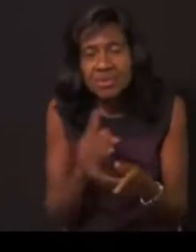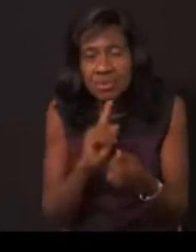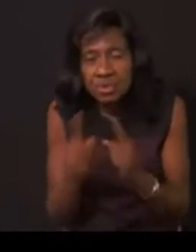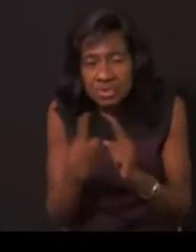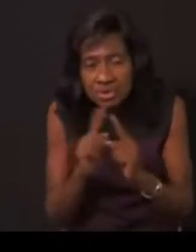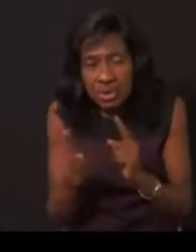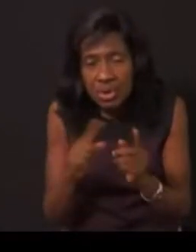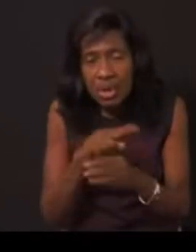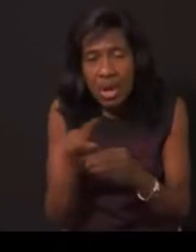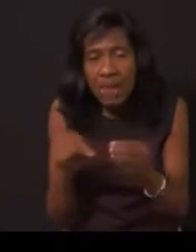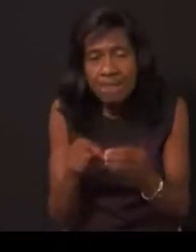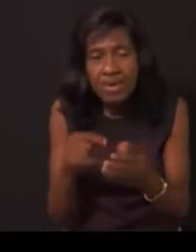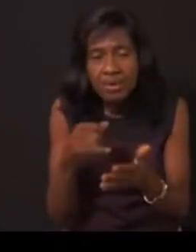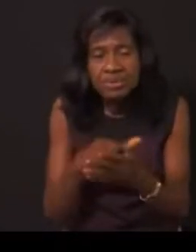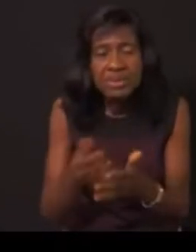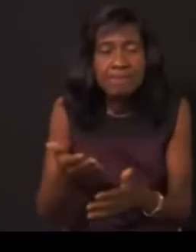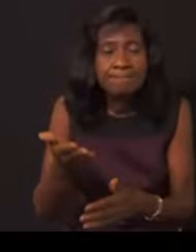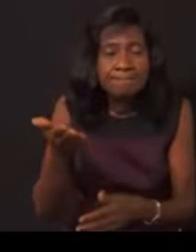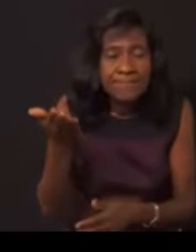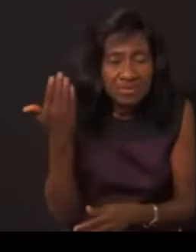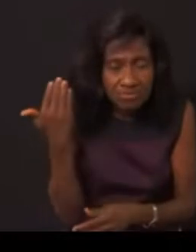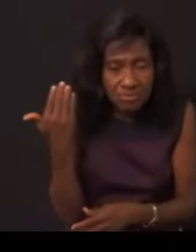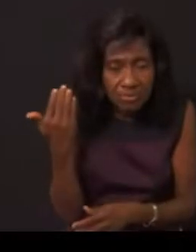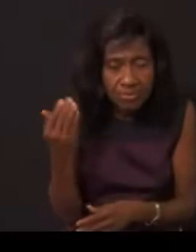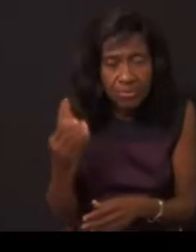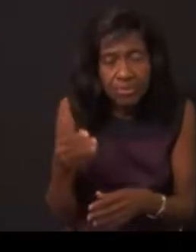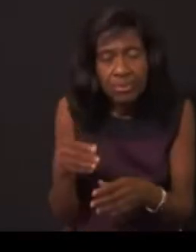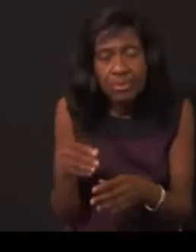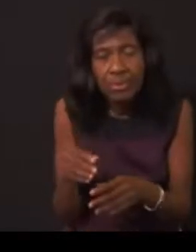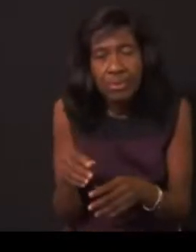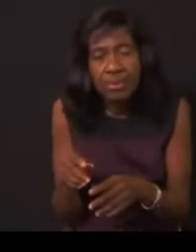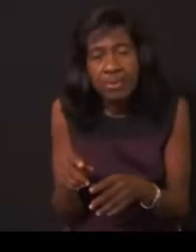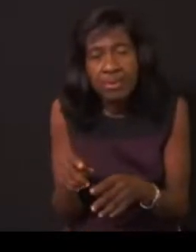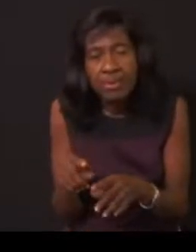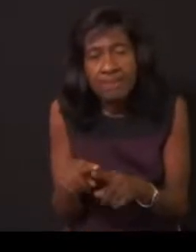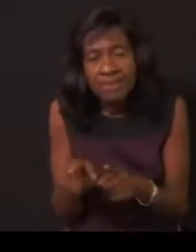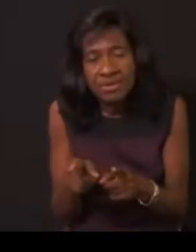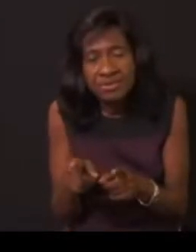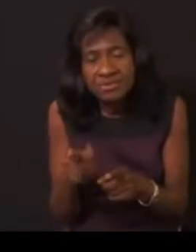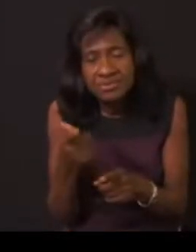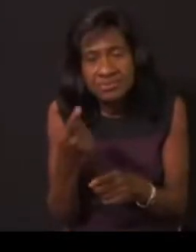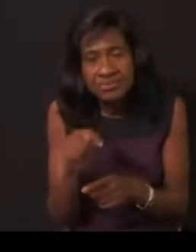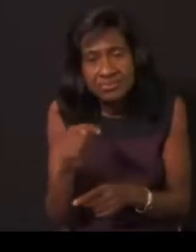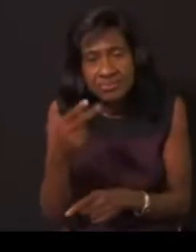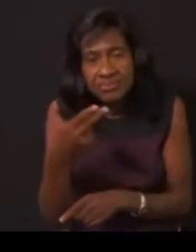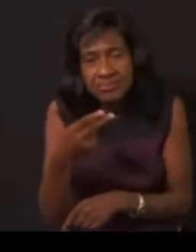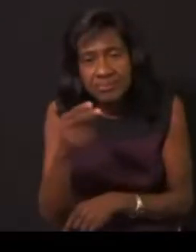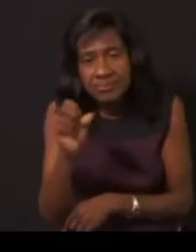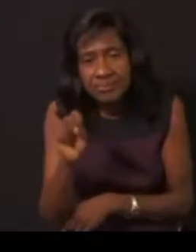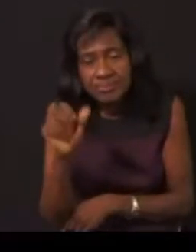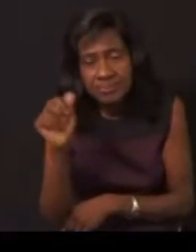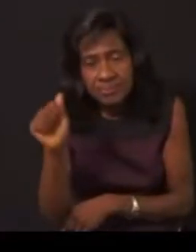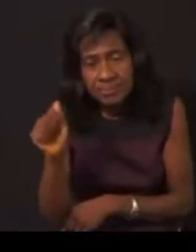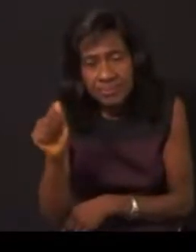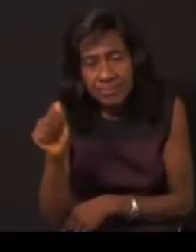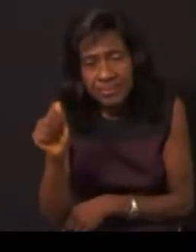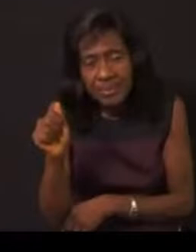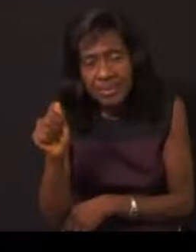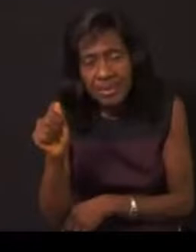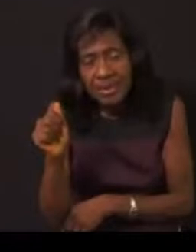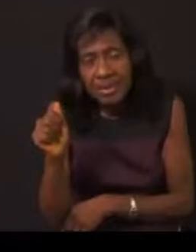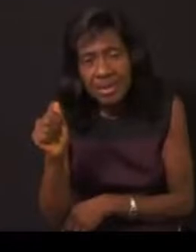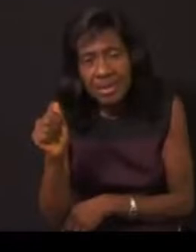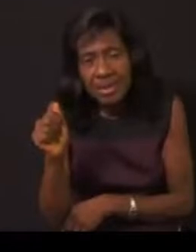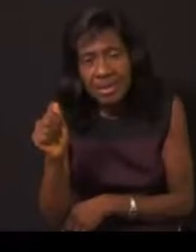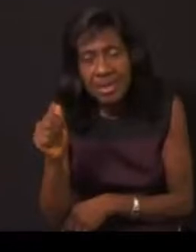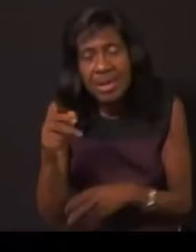it, and it will require the HSA data to be cross-referenced